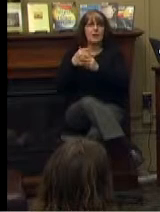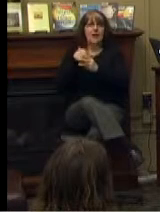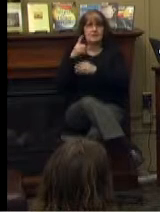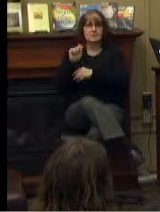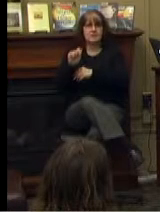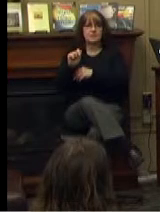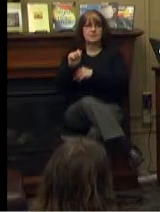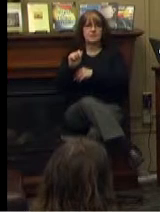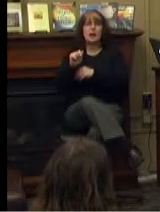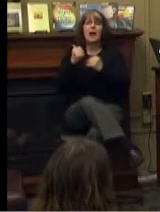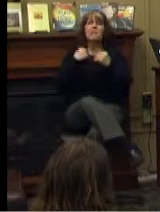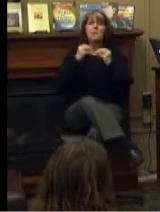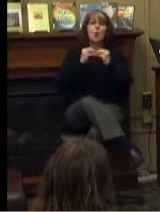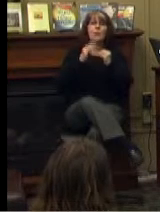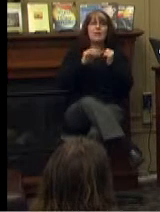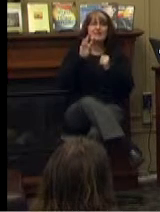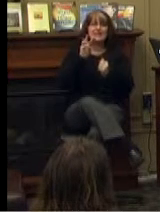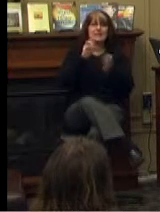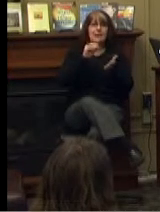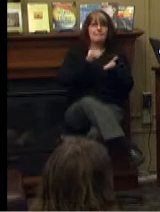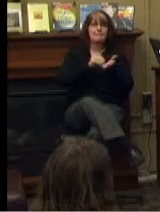right? Well, that's what I heard last.